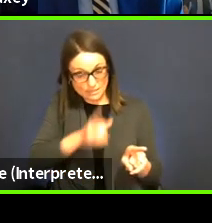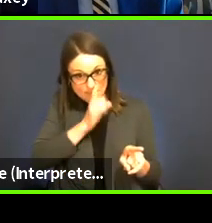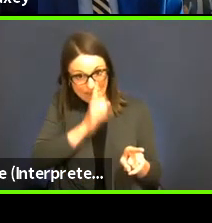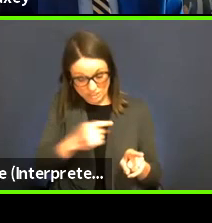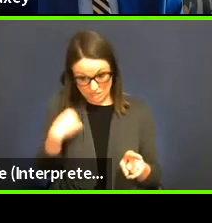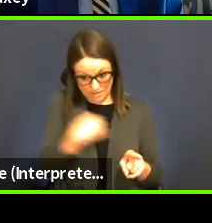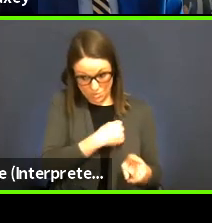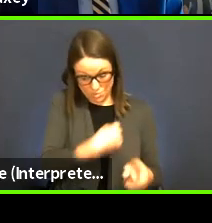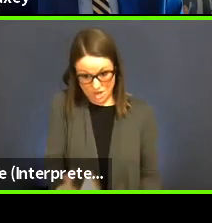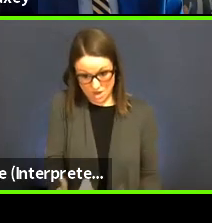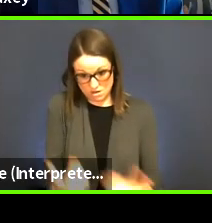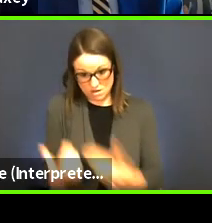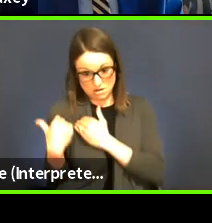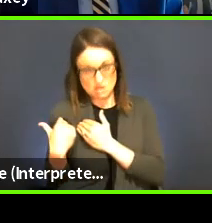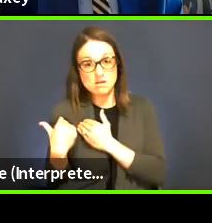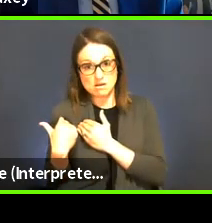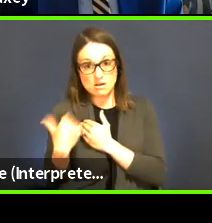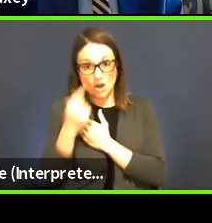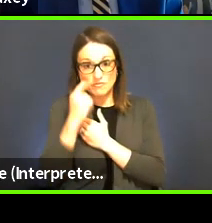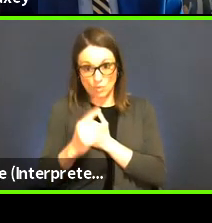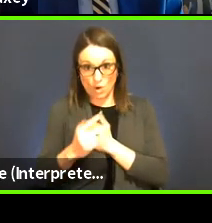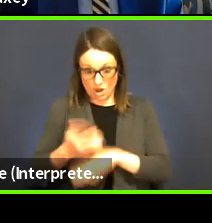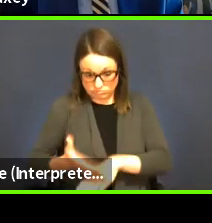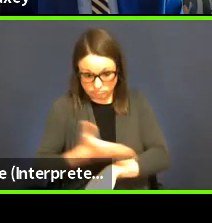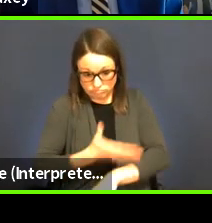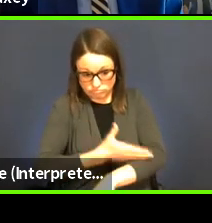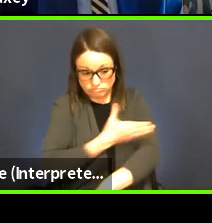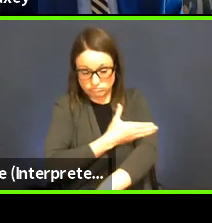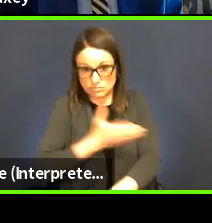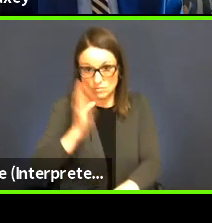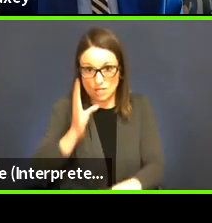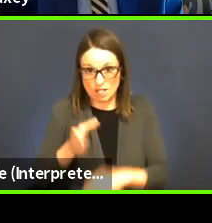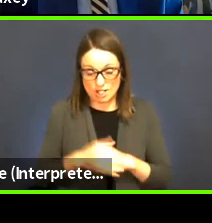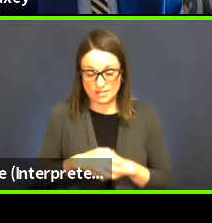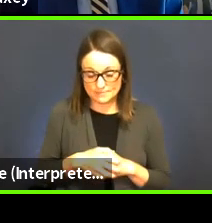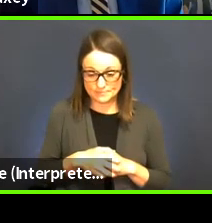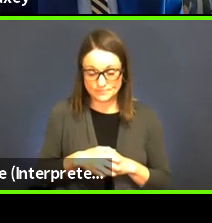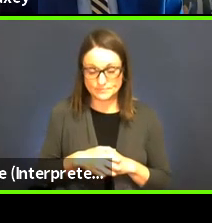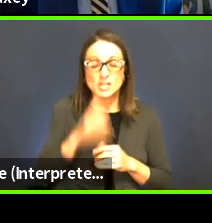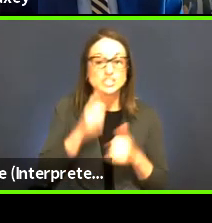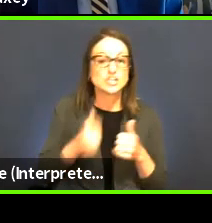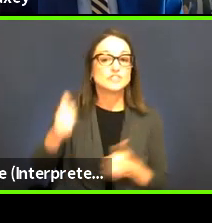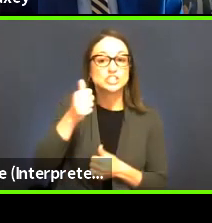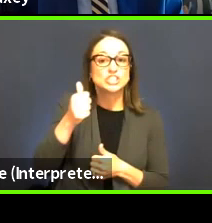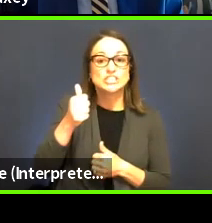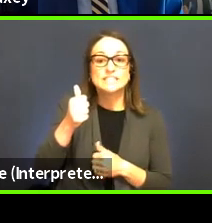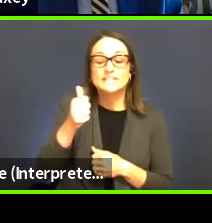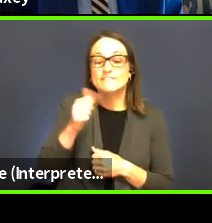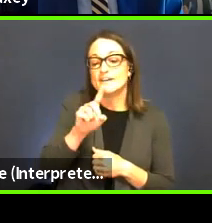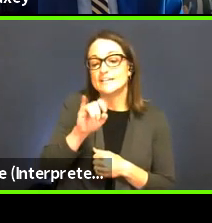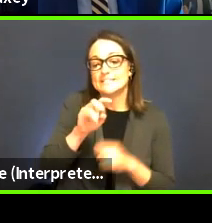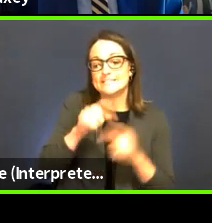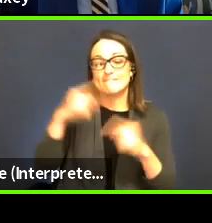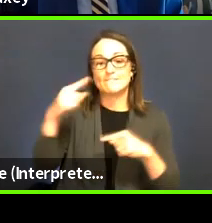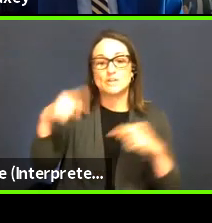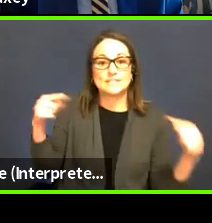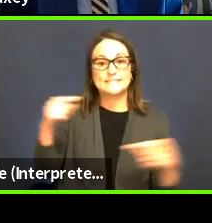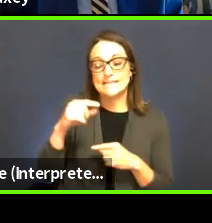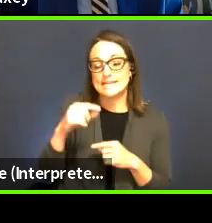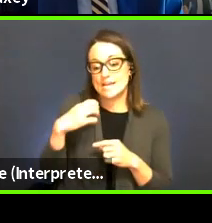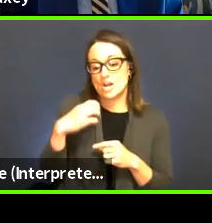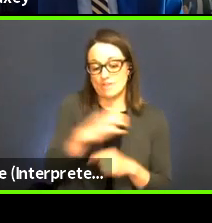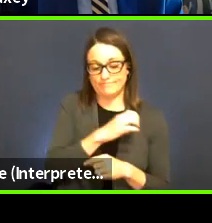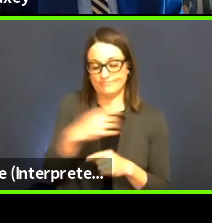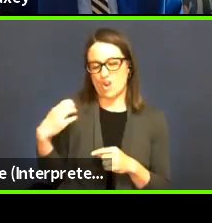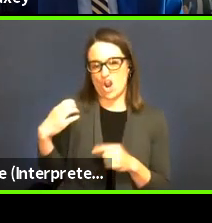progress. Members of my leadership team, led by Chief Diversity Officer Tobias Guzman, are working on developing those